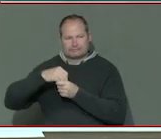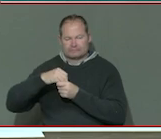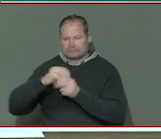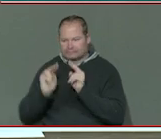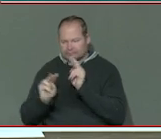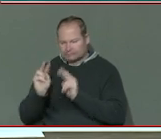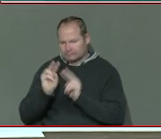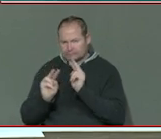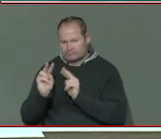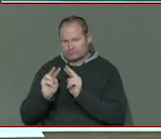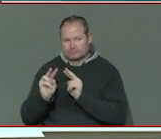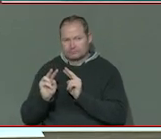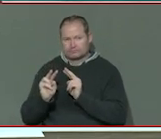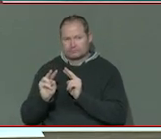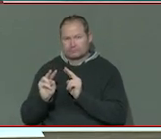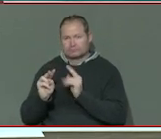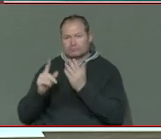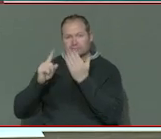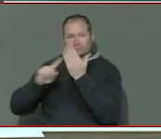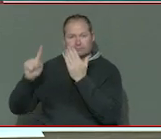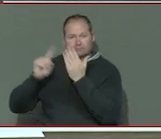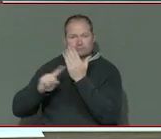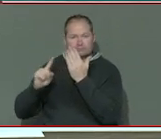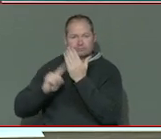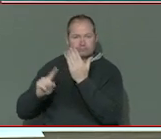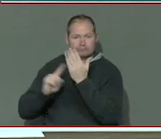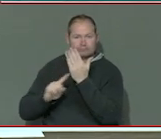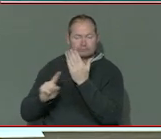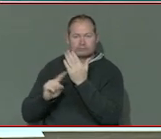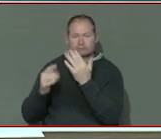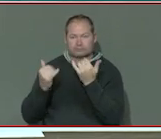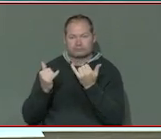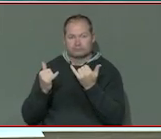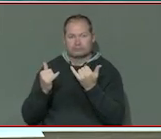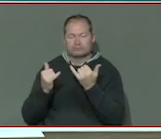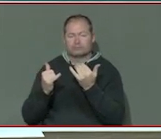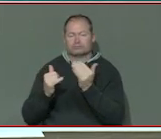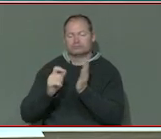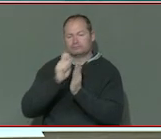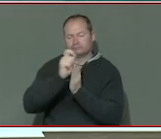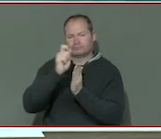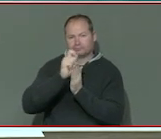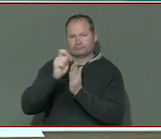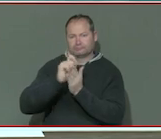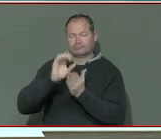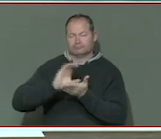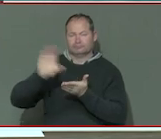only 50,000 rand of these goods were entered into the stock records by the storeman.